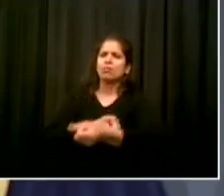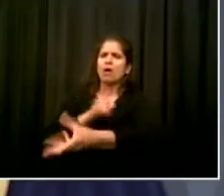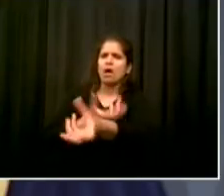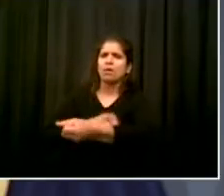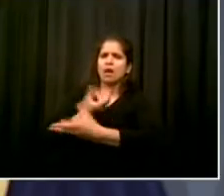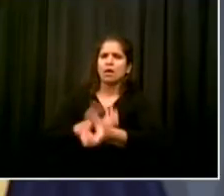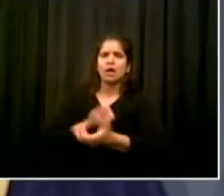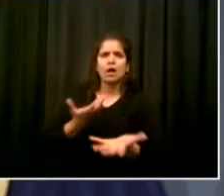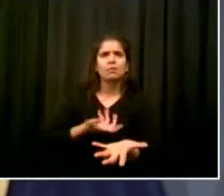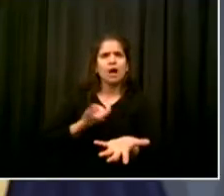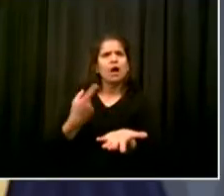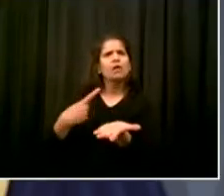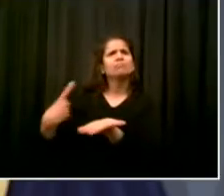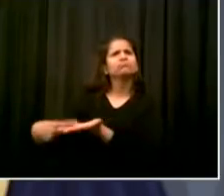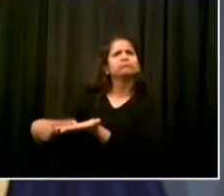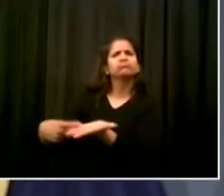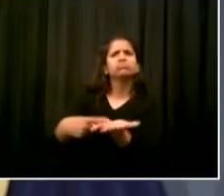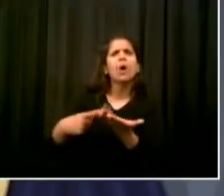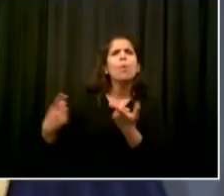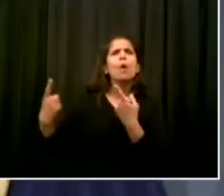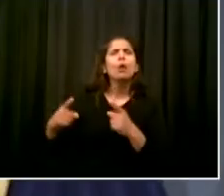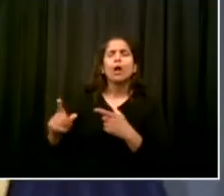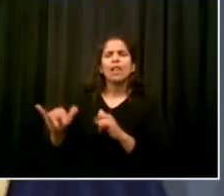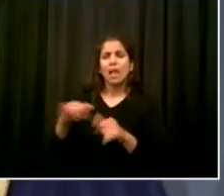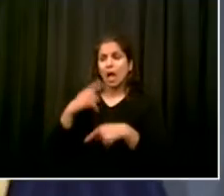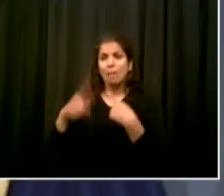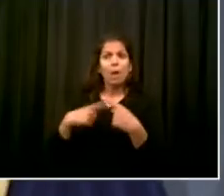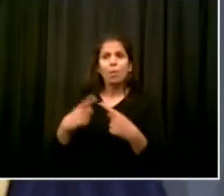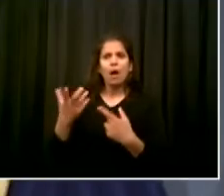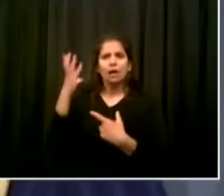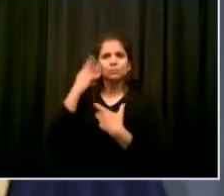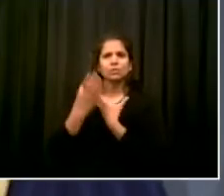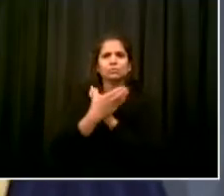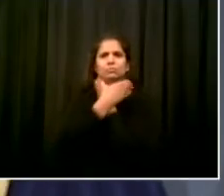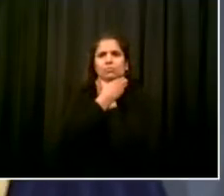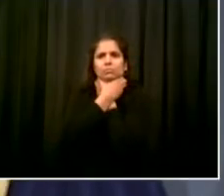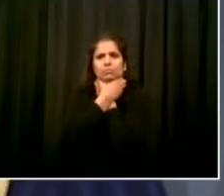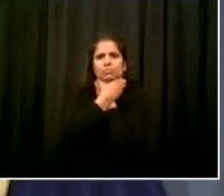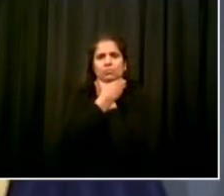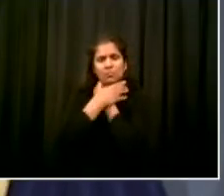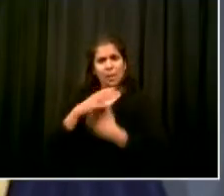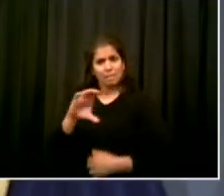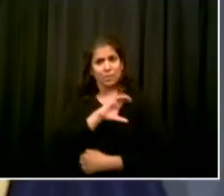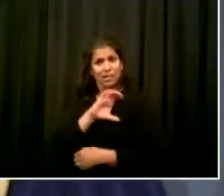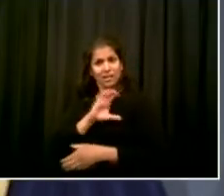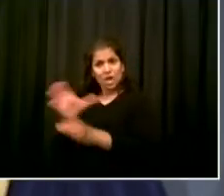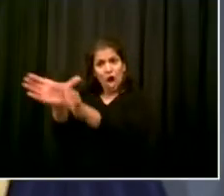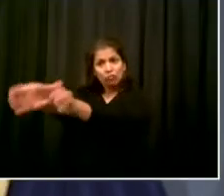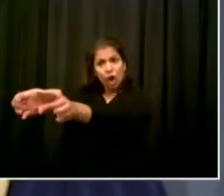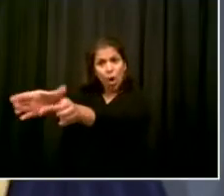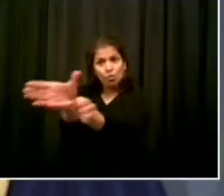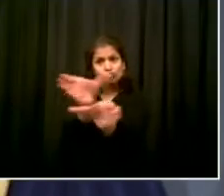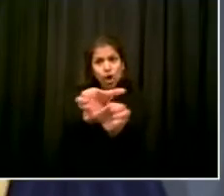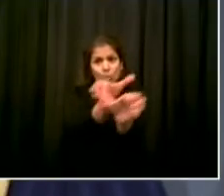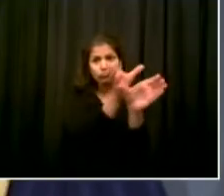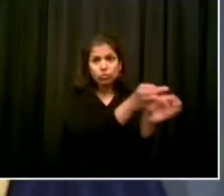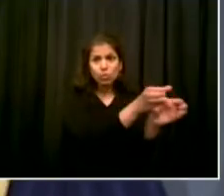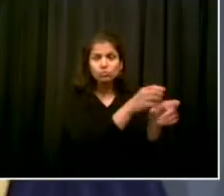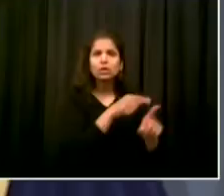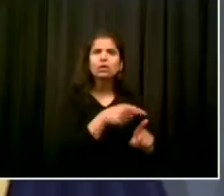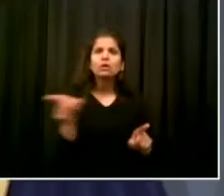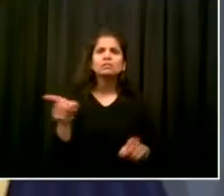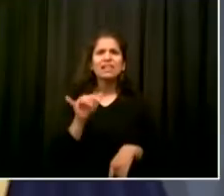and federal level. Given that you ran for president, calling New York a progressive beacon, I'm just wondering if you wish the city made